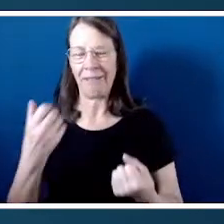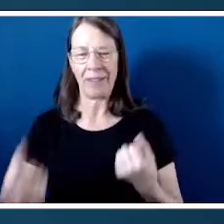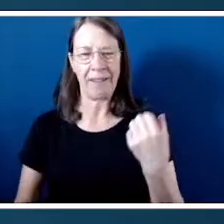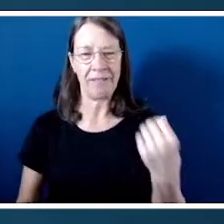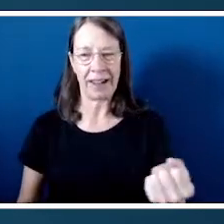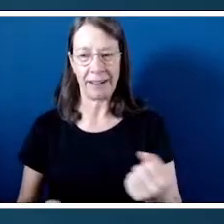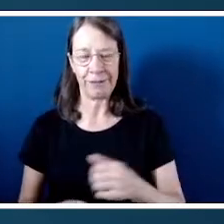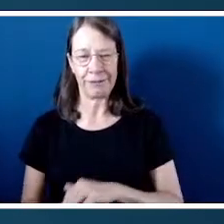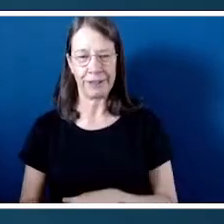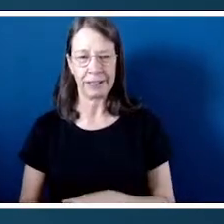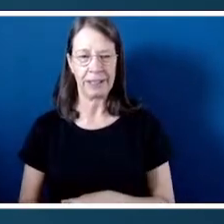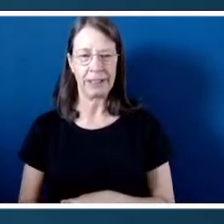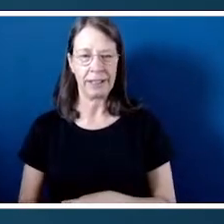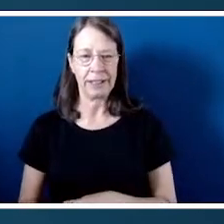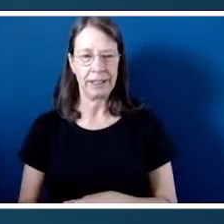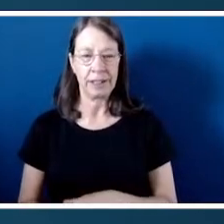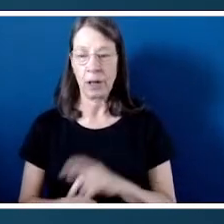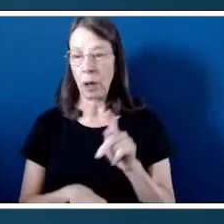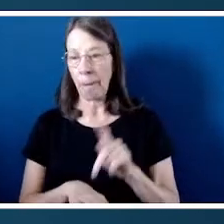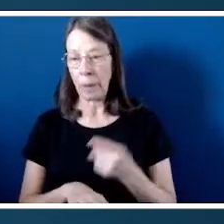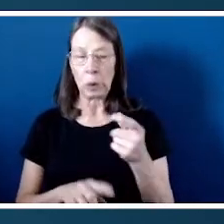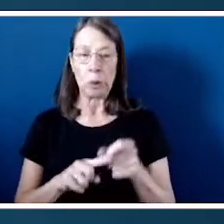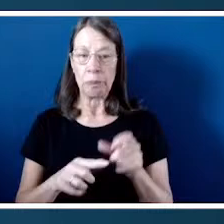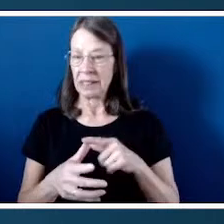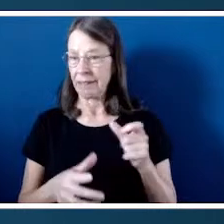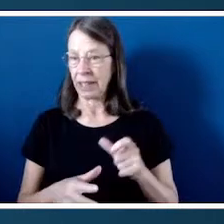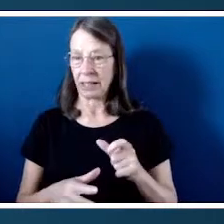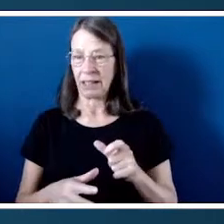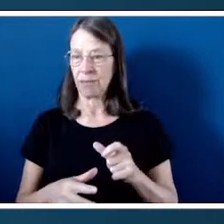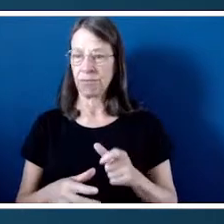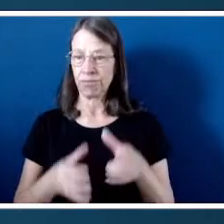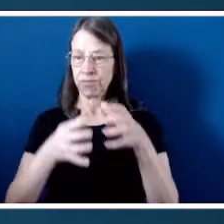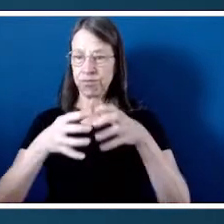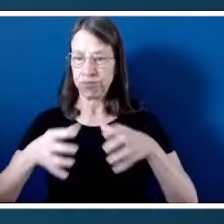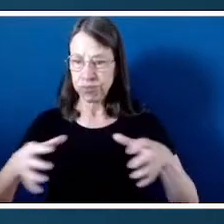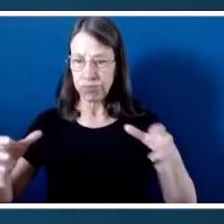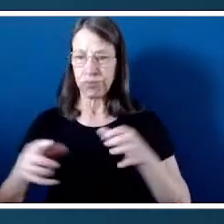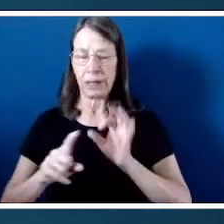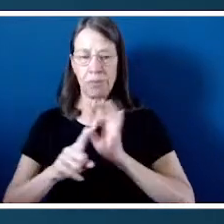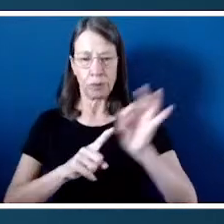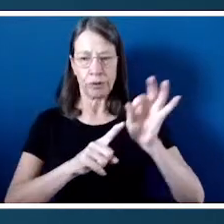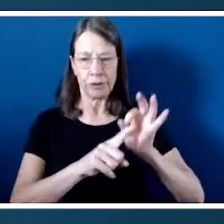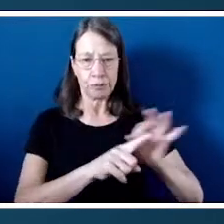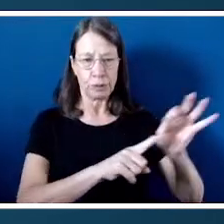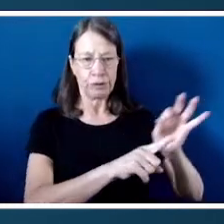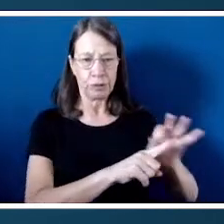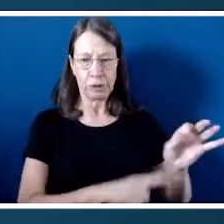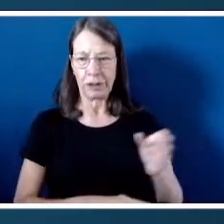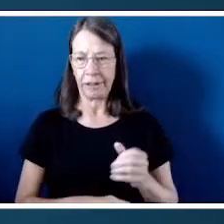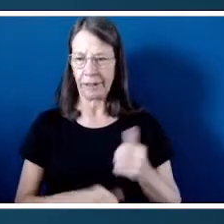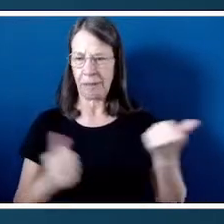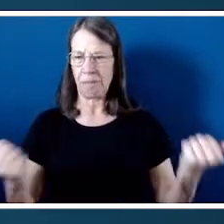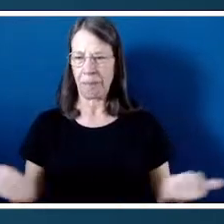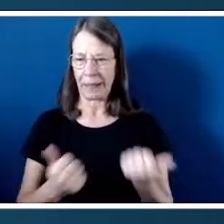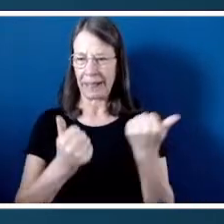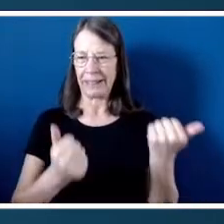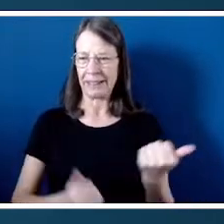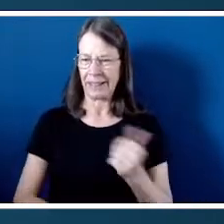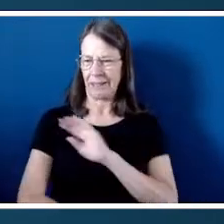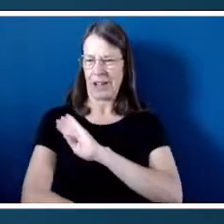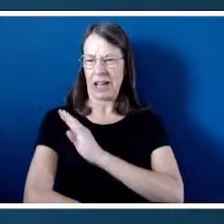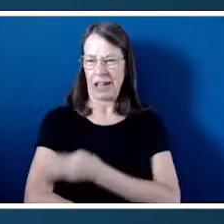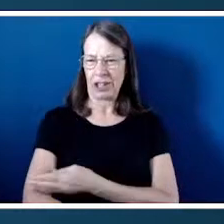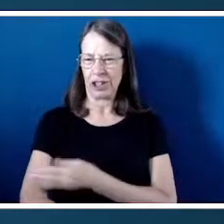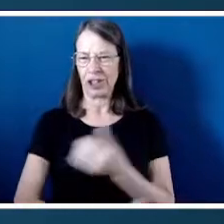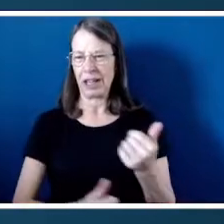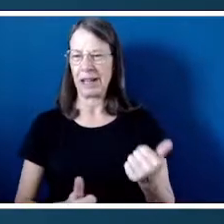the Blue Pacific is on the move. The region is buzzing with energy and creativity.